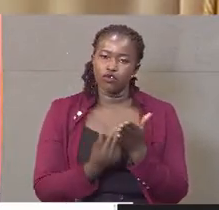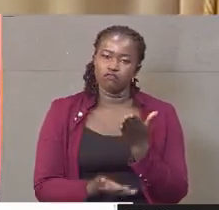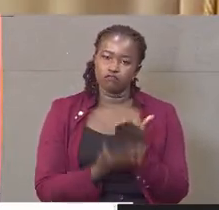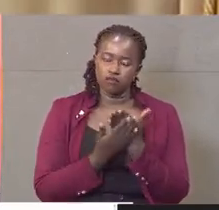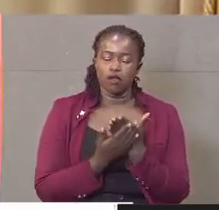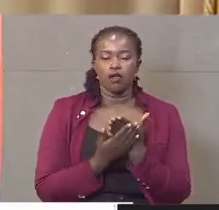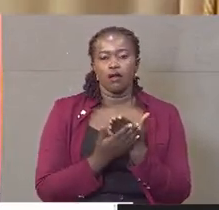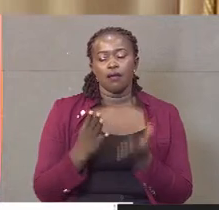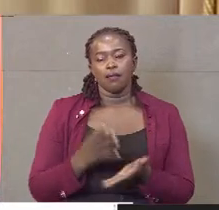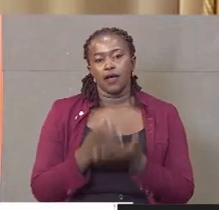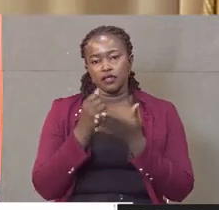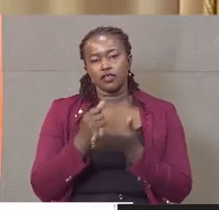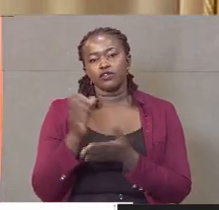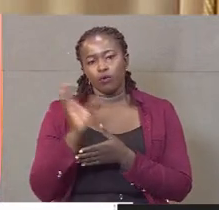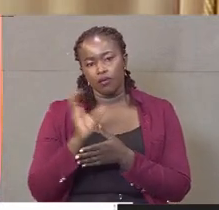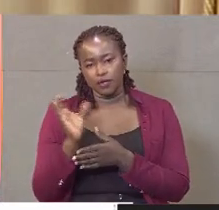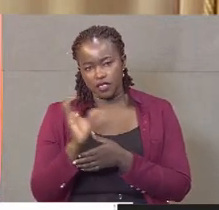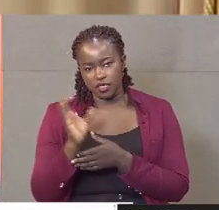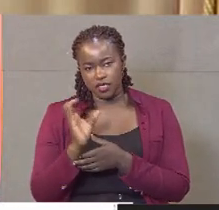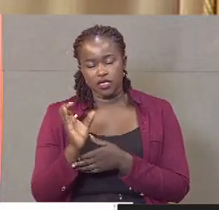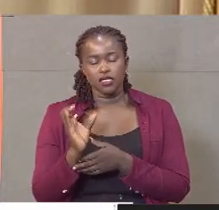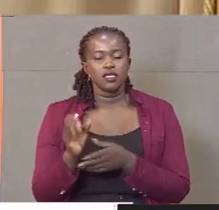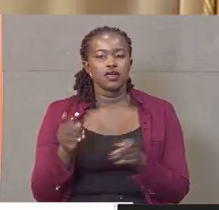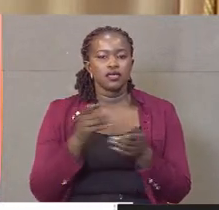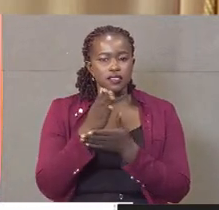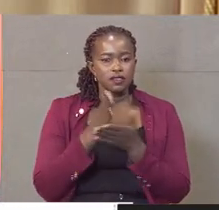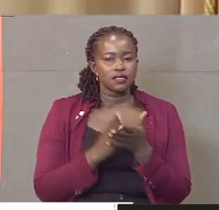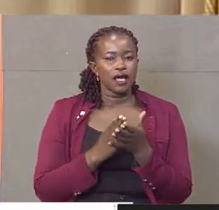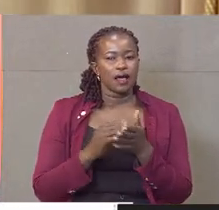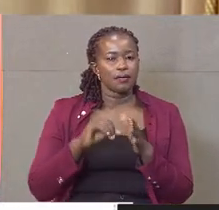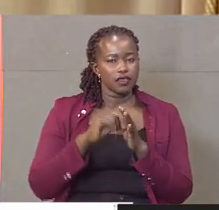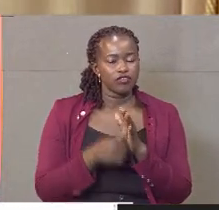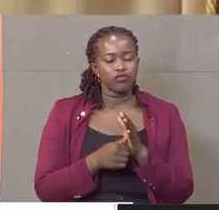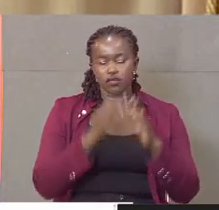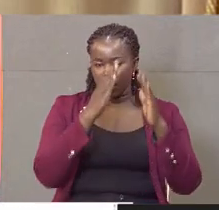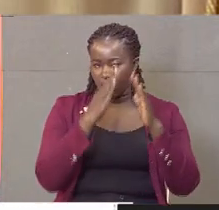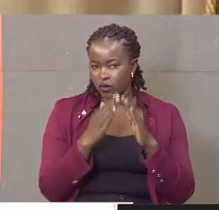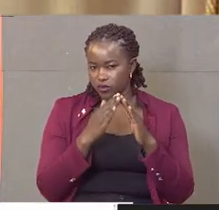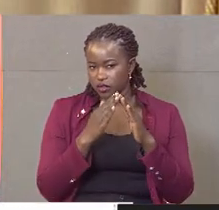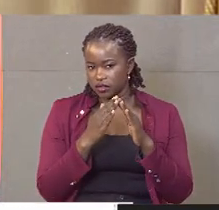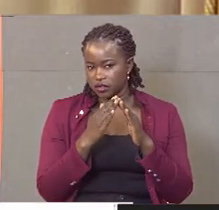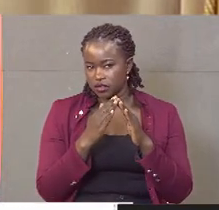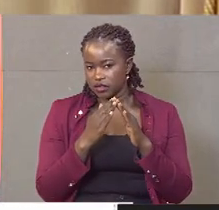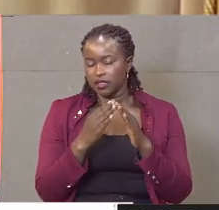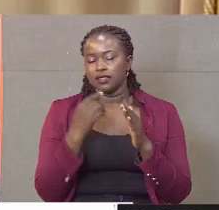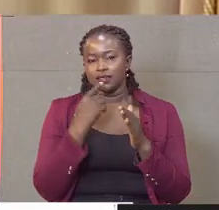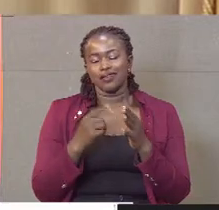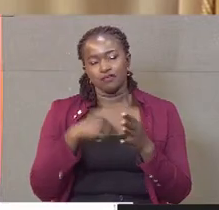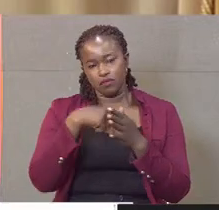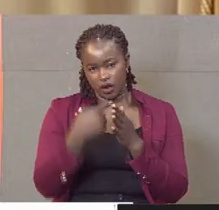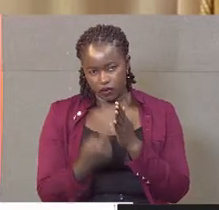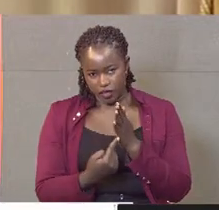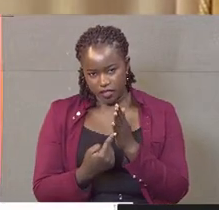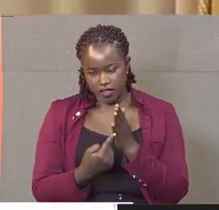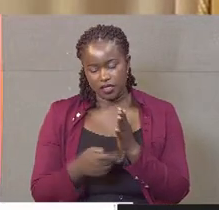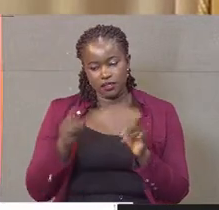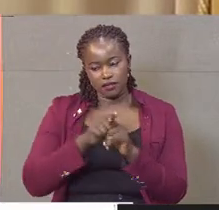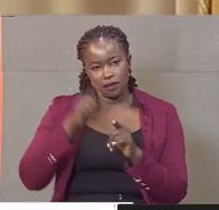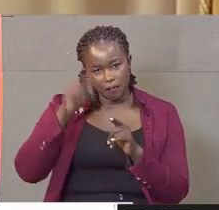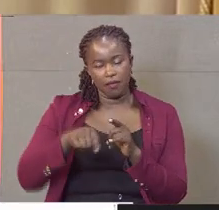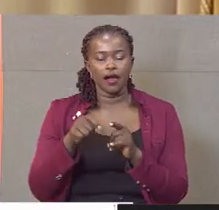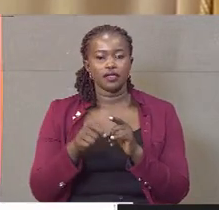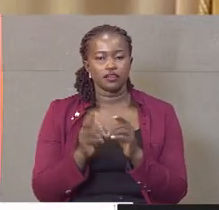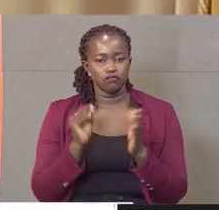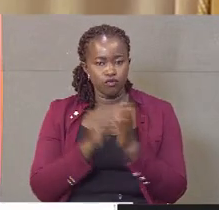Committee, and there are issues that the House has said are priority and must be regarded